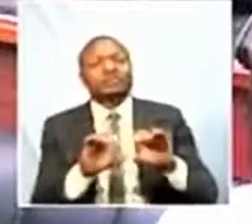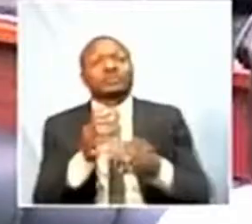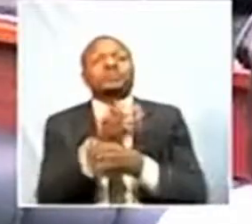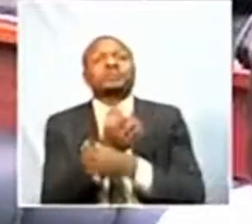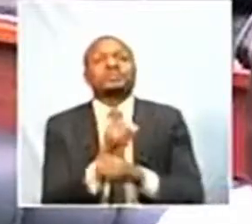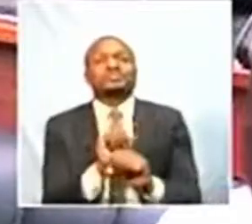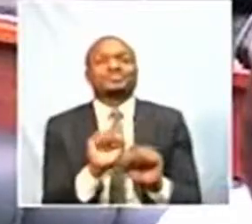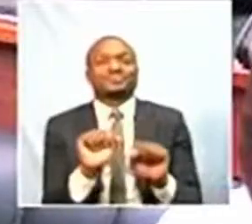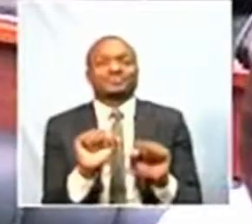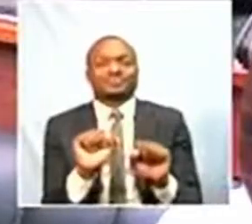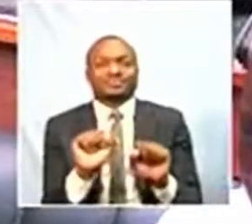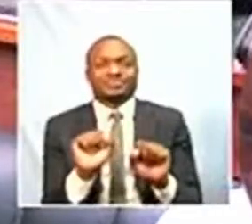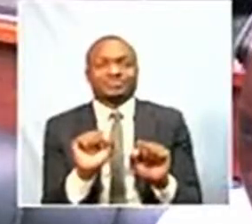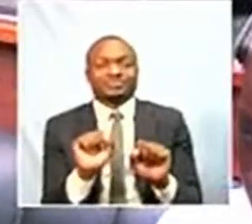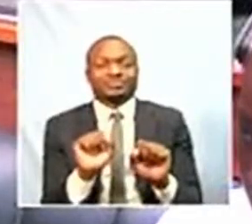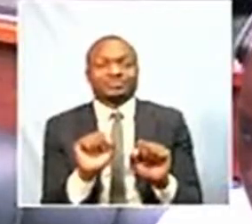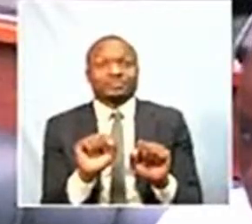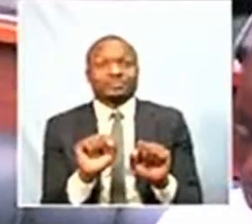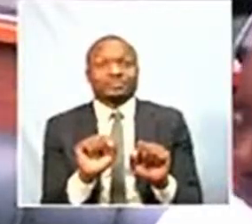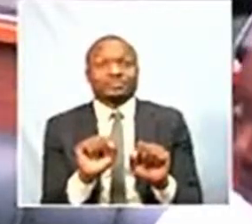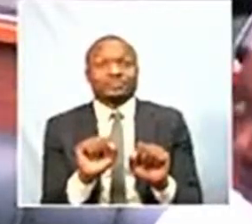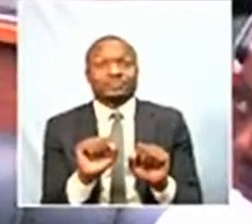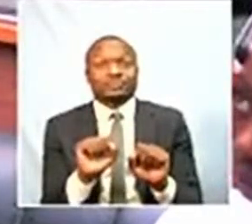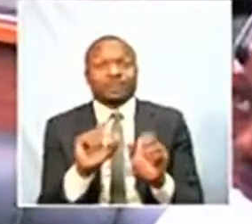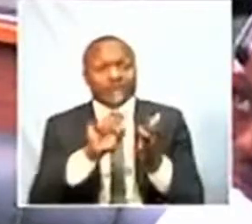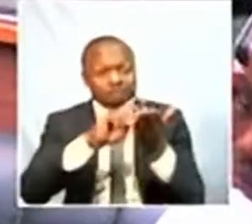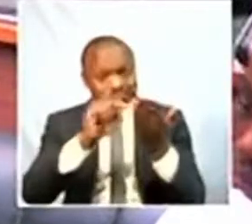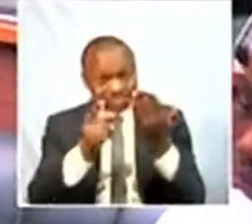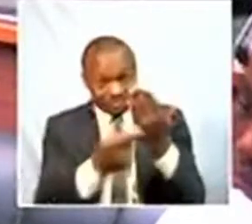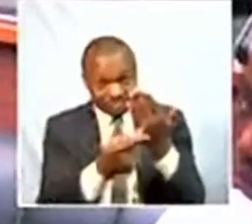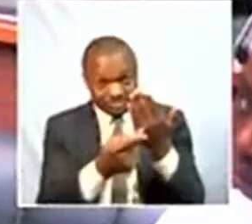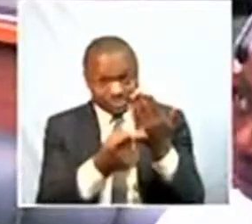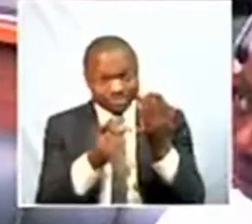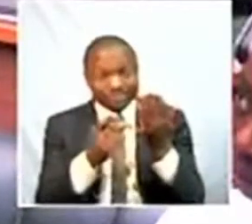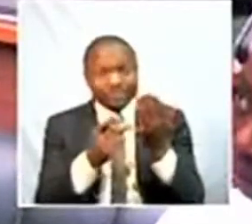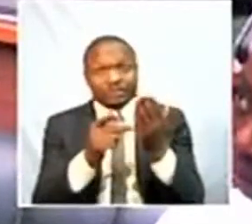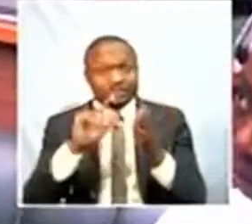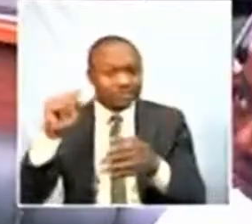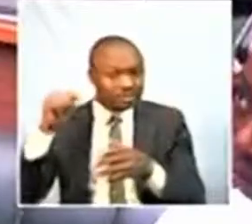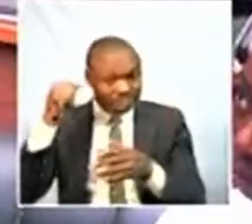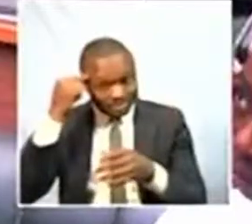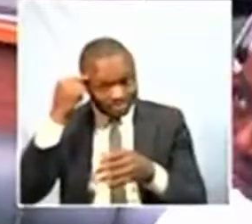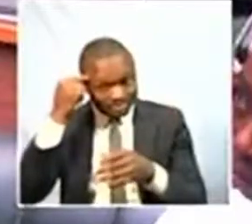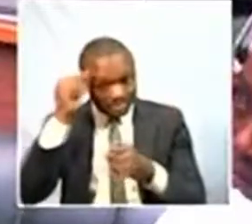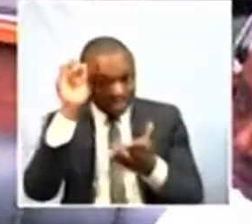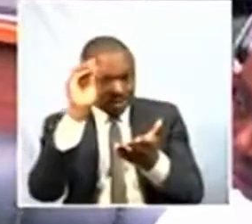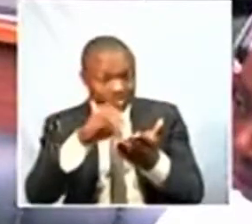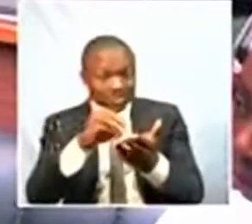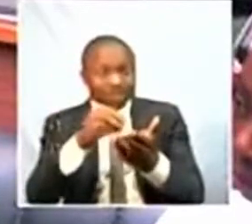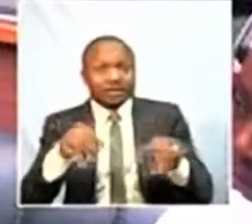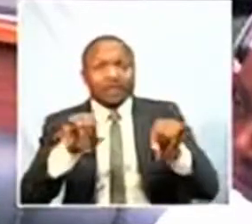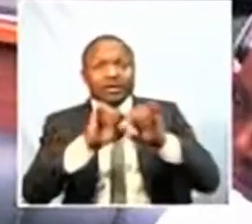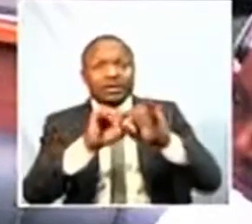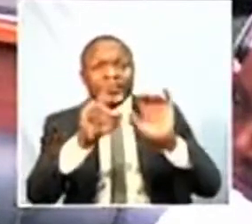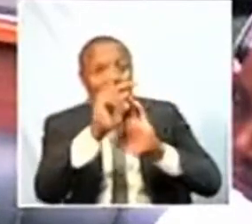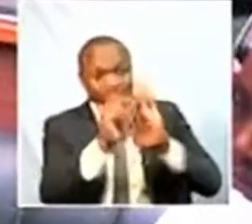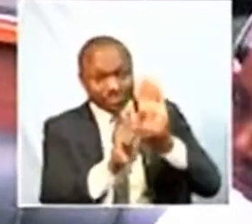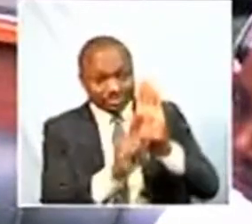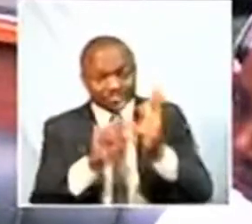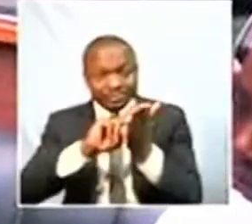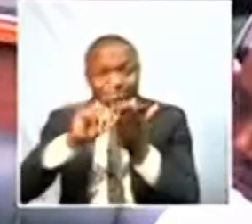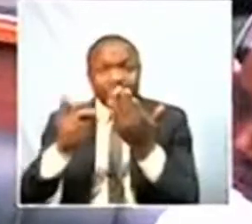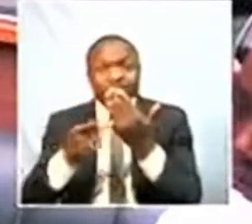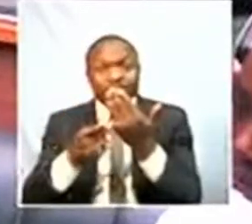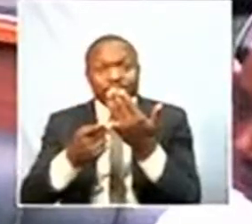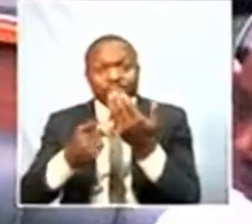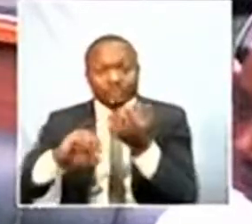action. Madam Speaker, through policies and programs, Madam Speaker, the government has set key policies and programs to